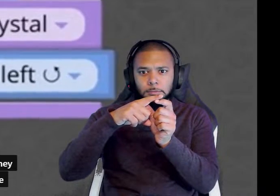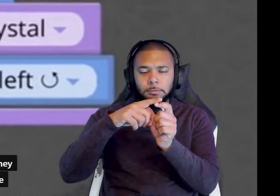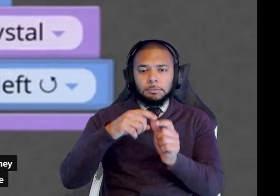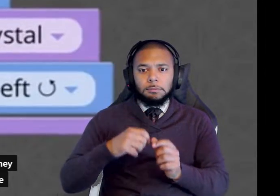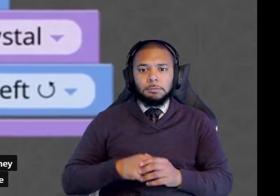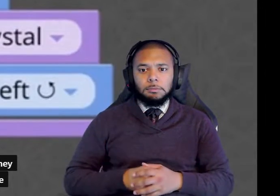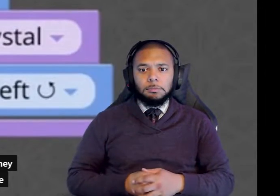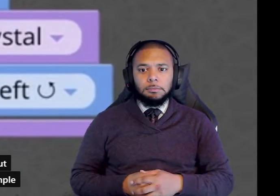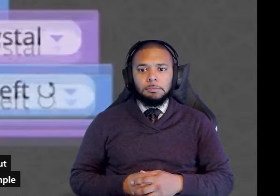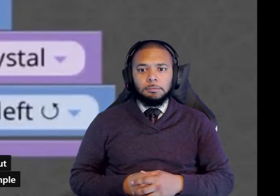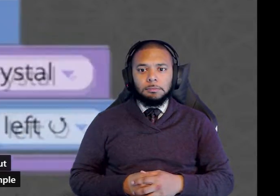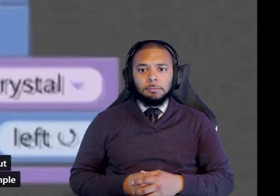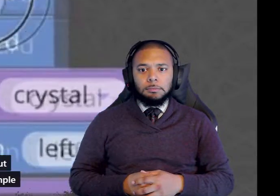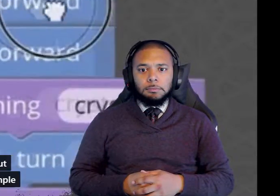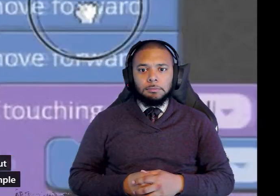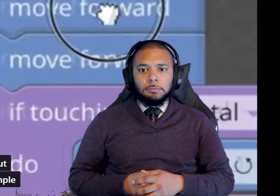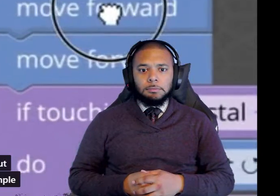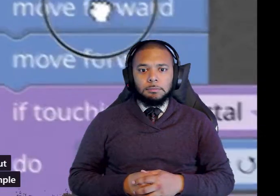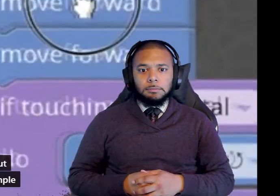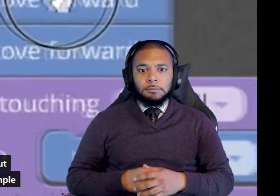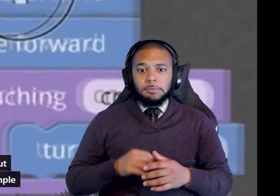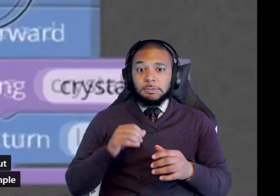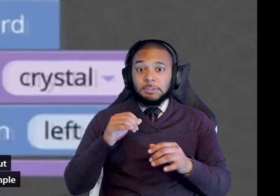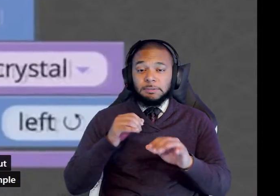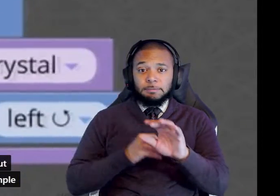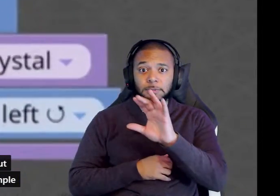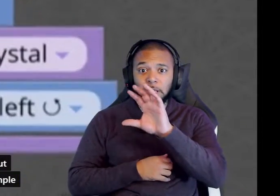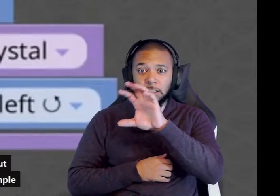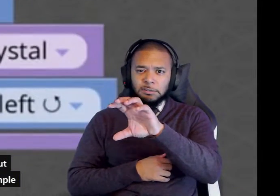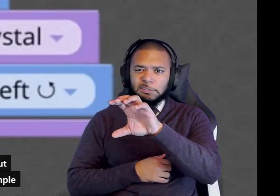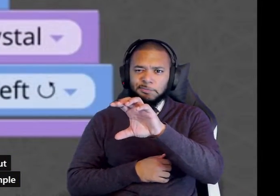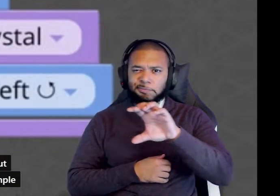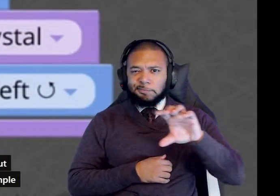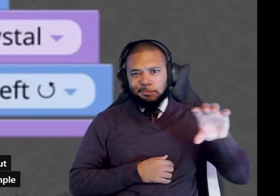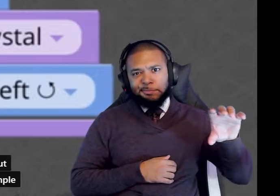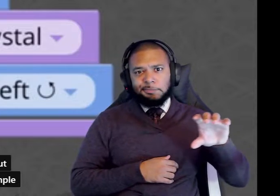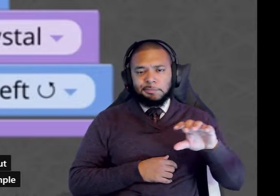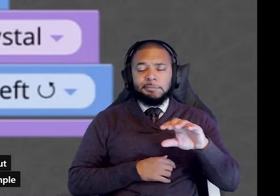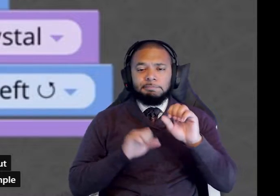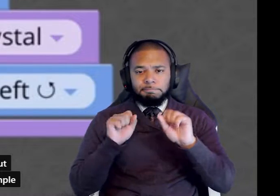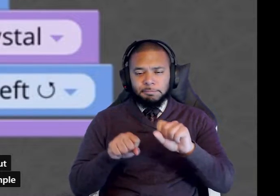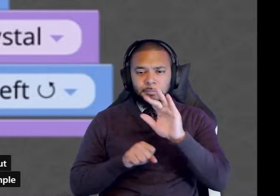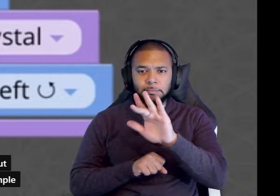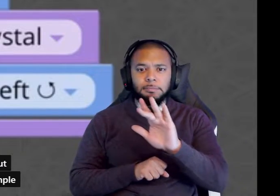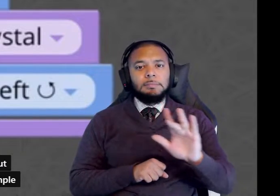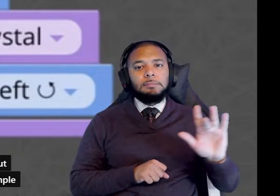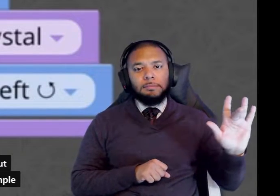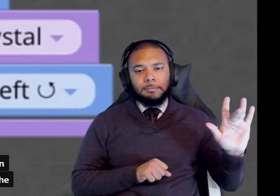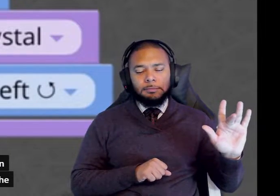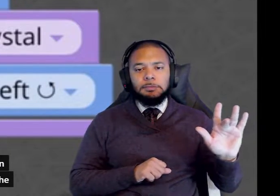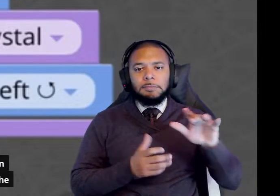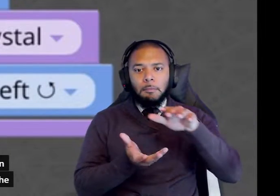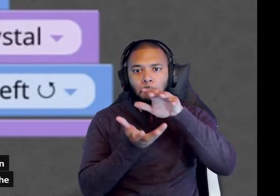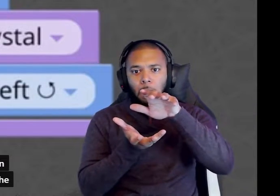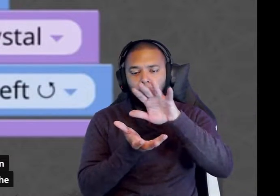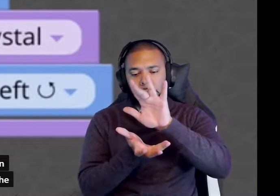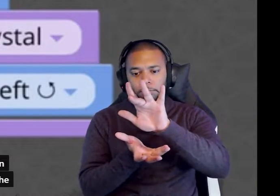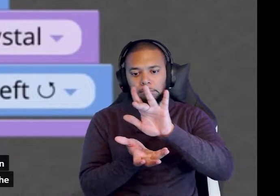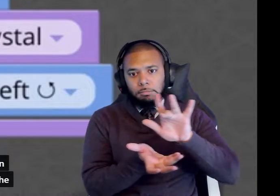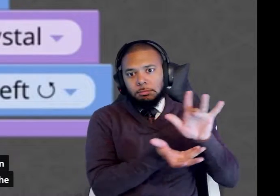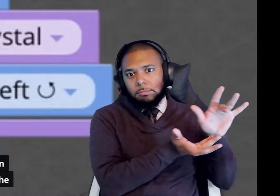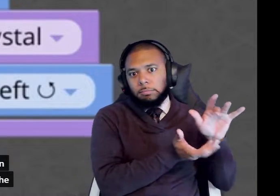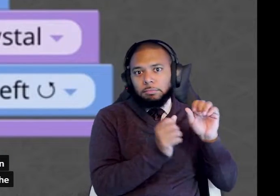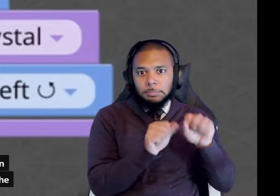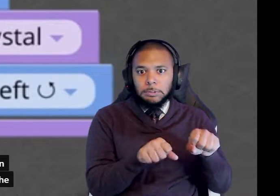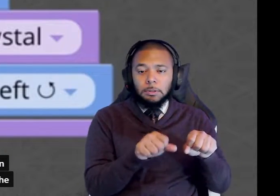grab a block like this, I can break them off, or I can put them back together. Let's say, for example, that I wanted